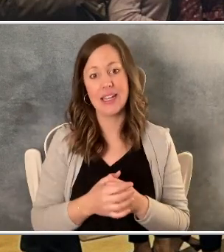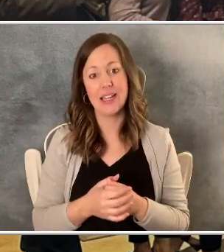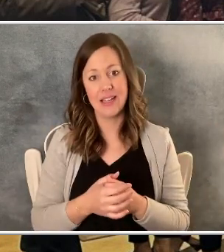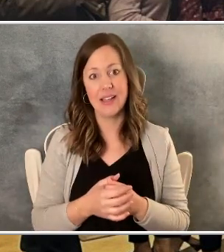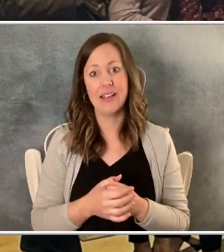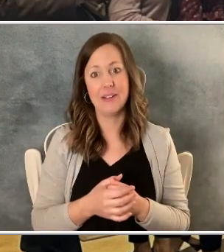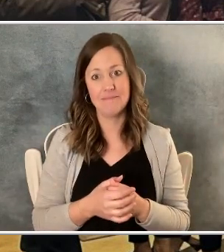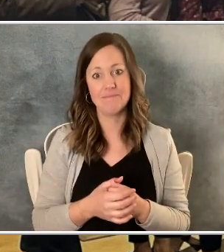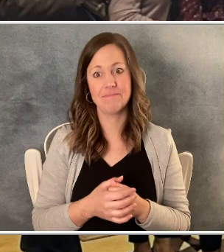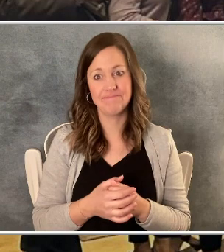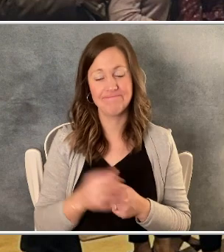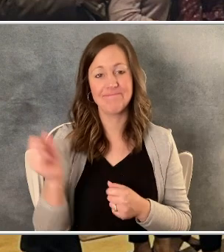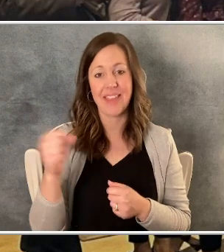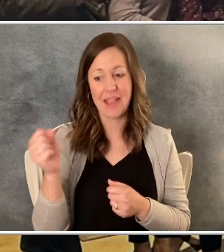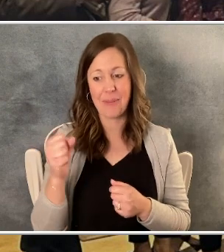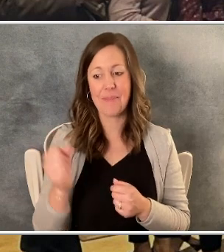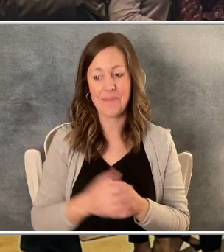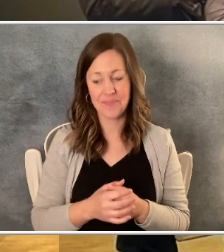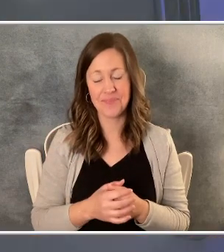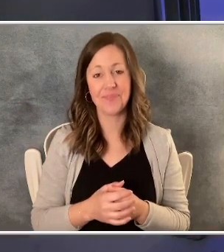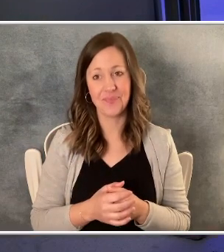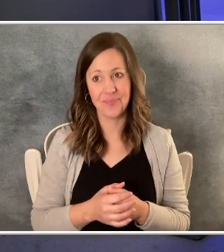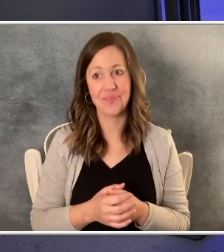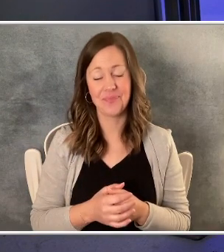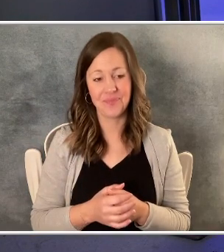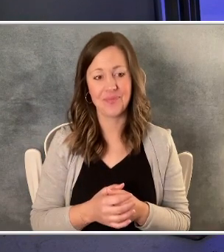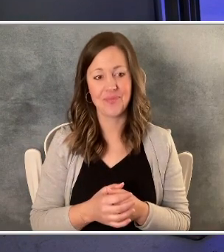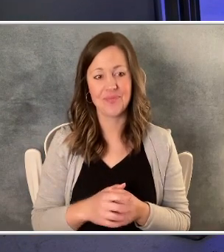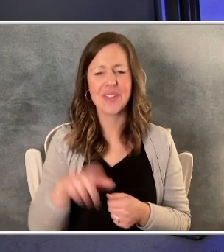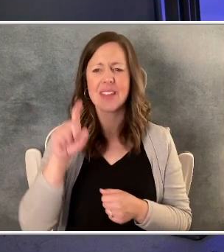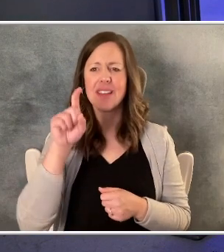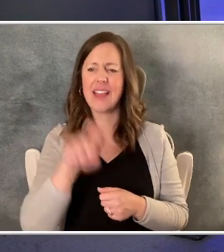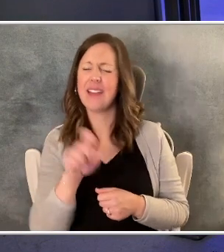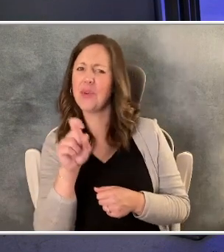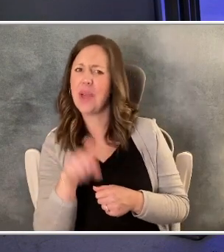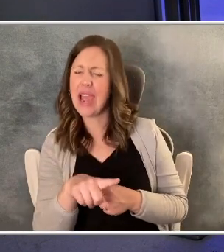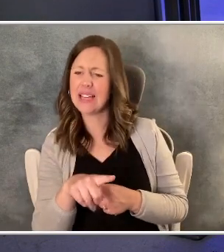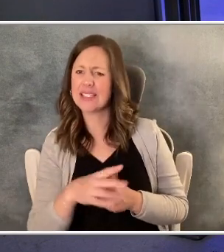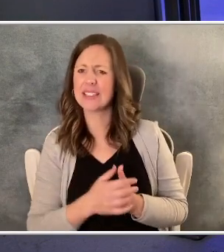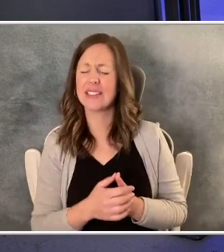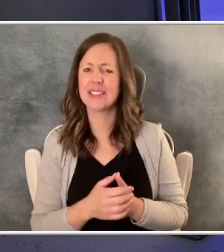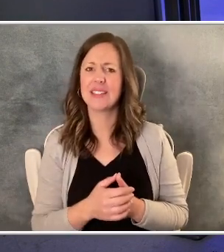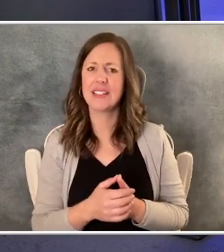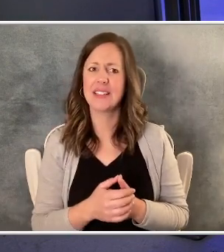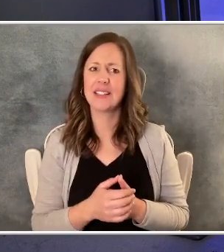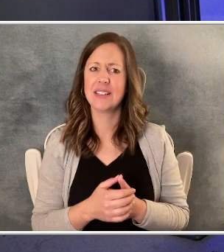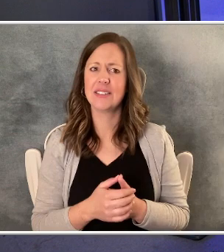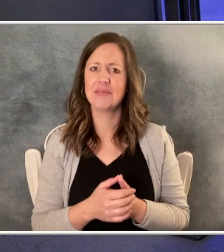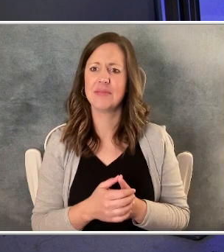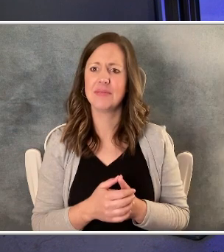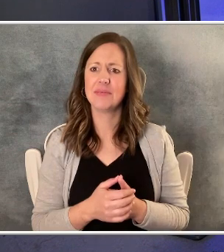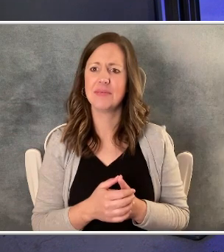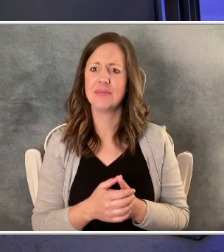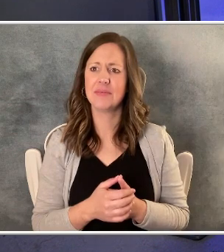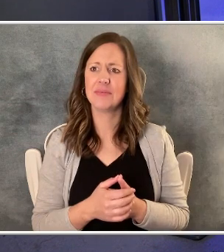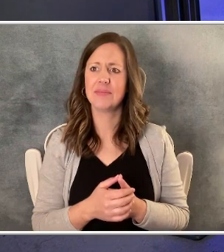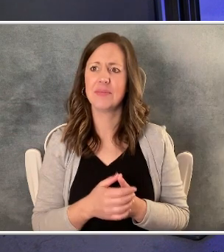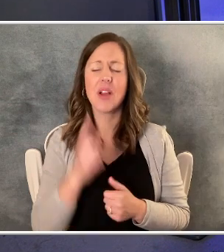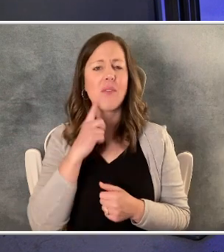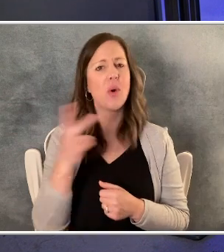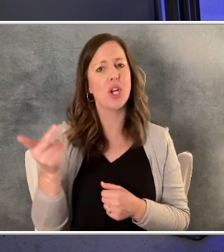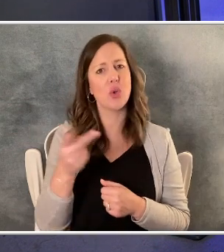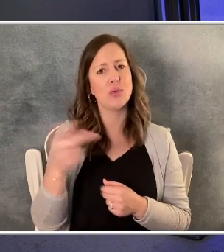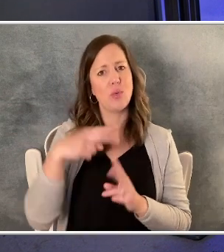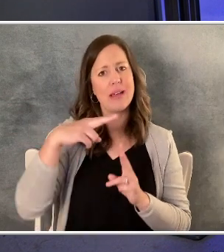there. Yes, yes. And I have to ask you, what has this done for you two as a couple? How has